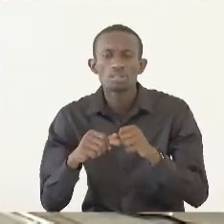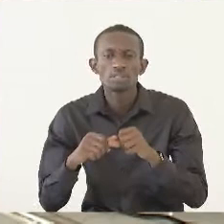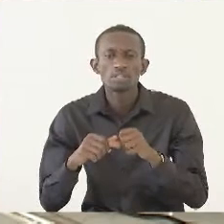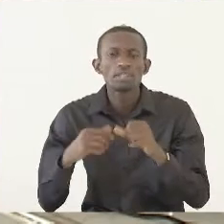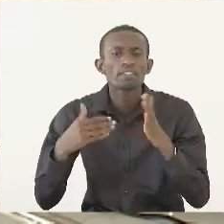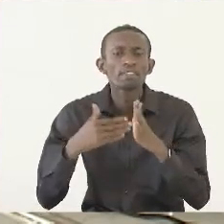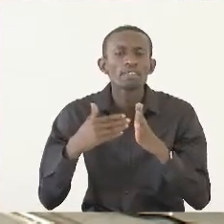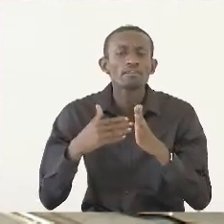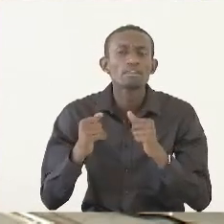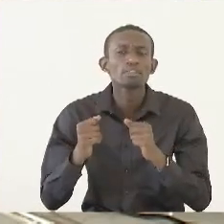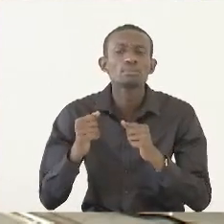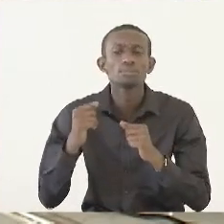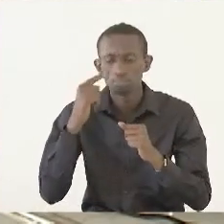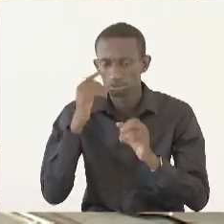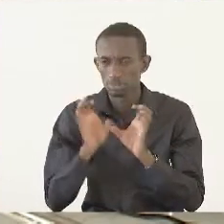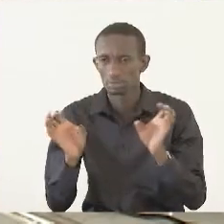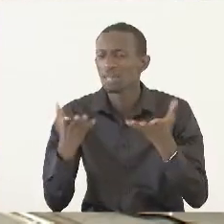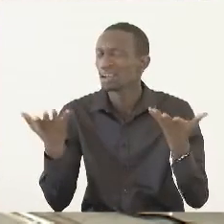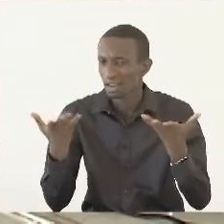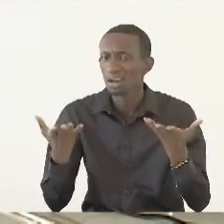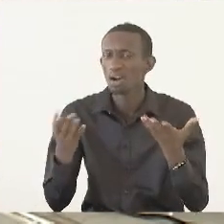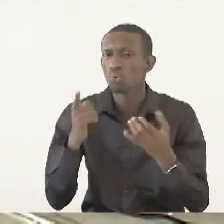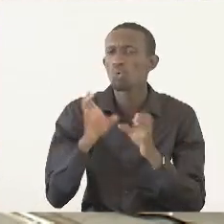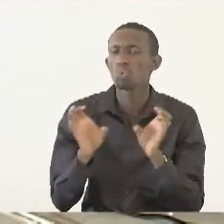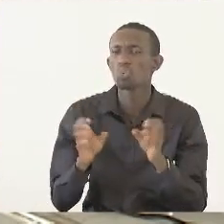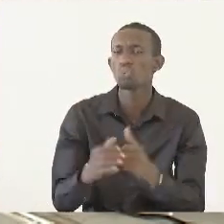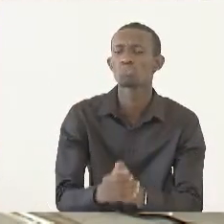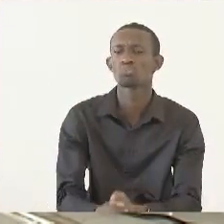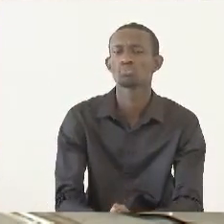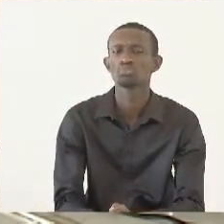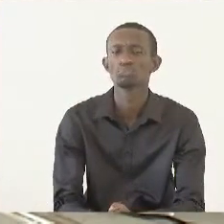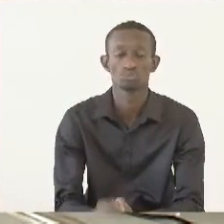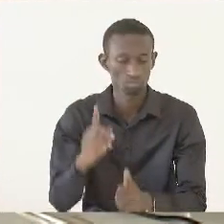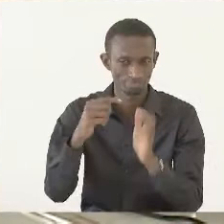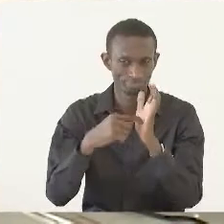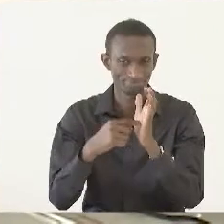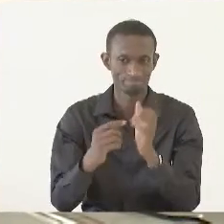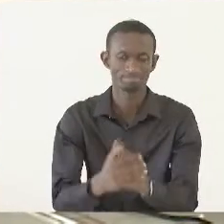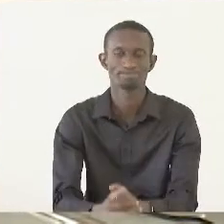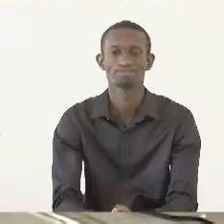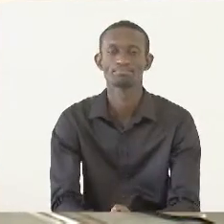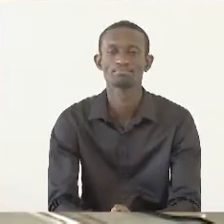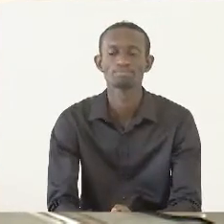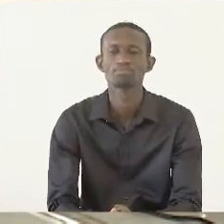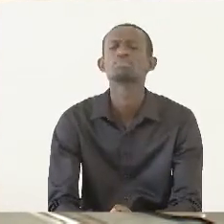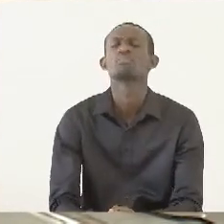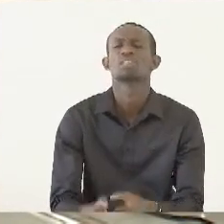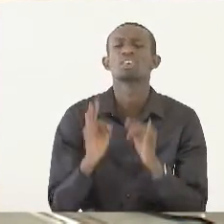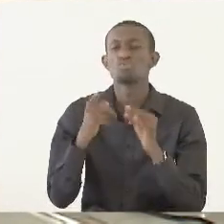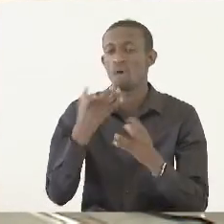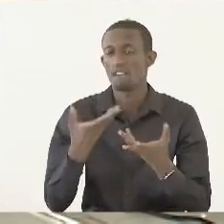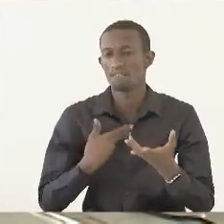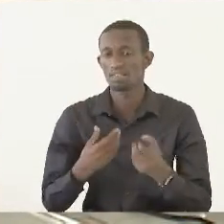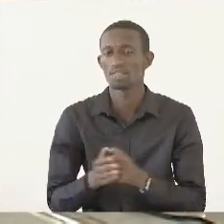substituents. How do the substituents affect this? For example, if you have